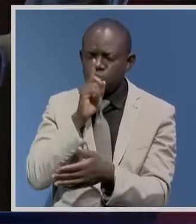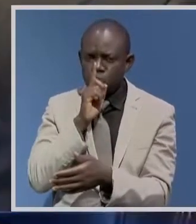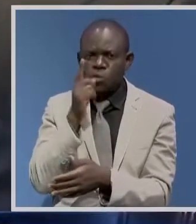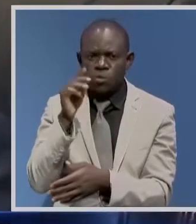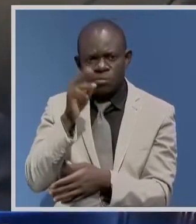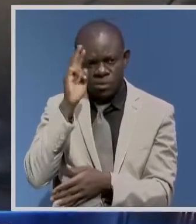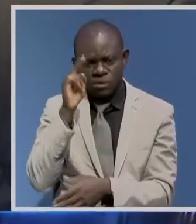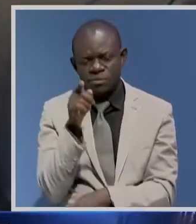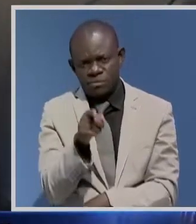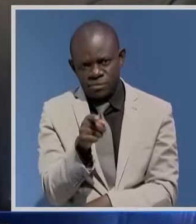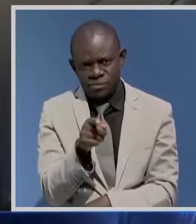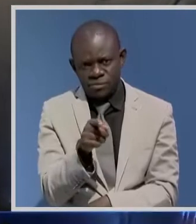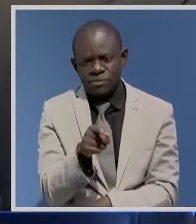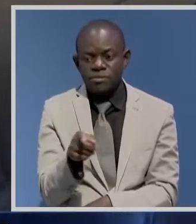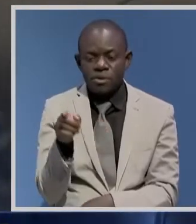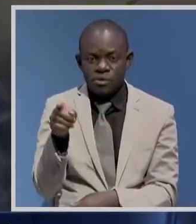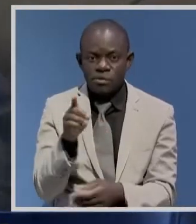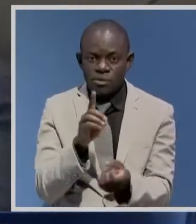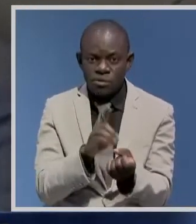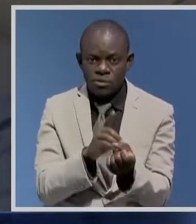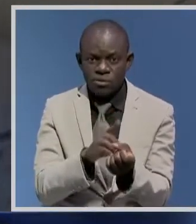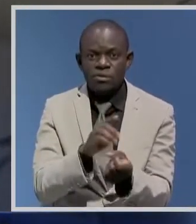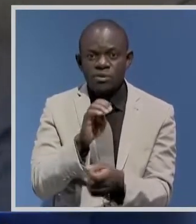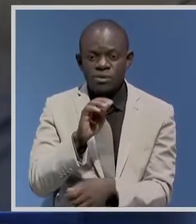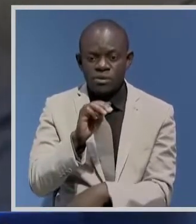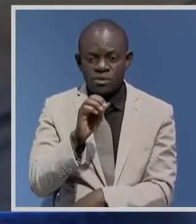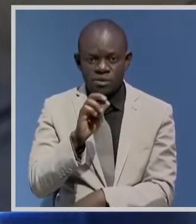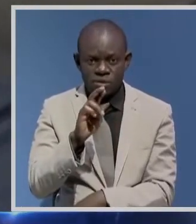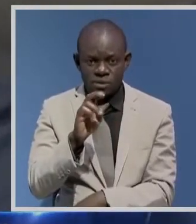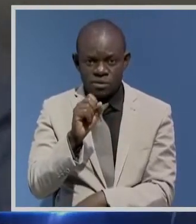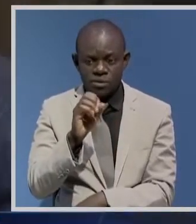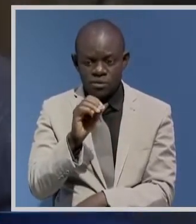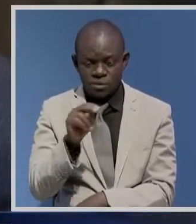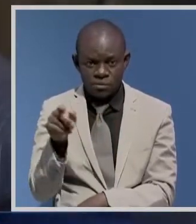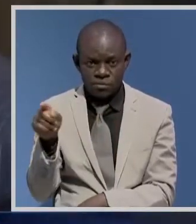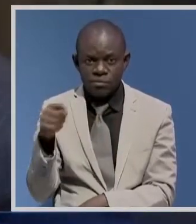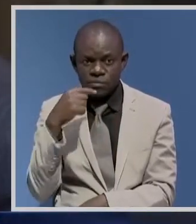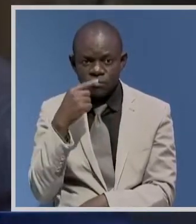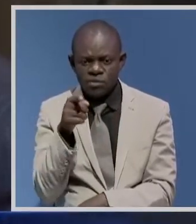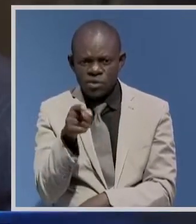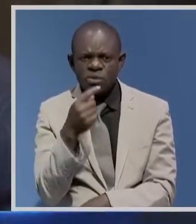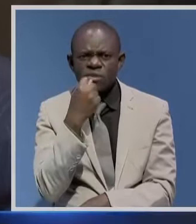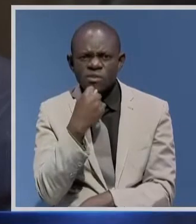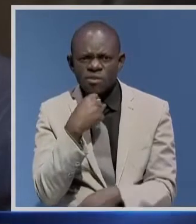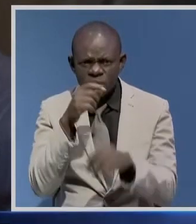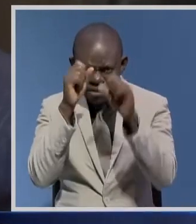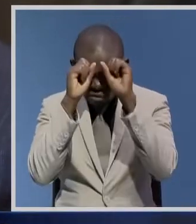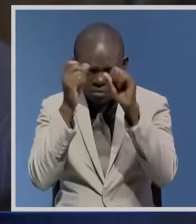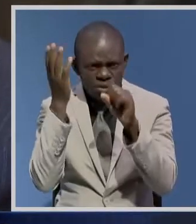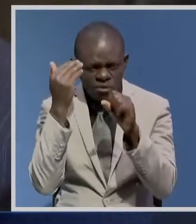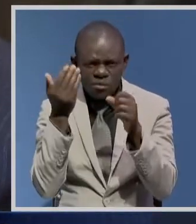Dr. Mnangagwa said the late Mkapa's legacy should inspire the future generations. And